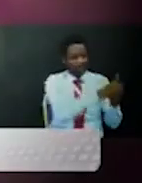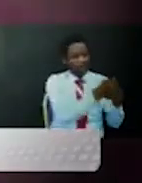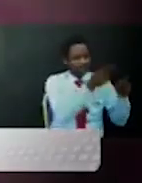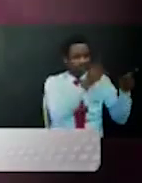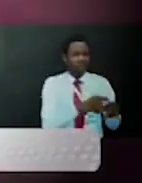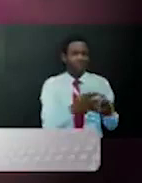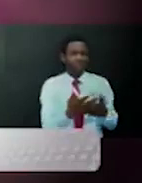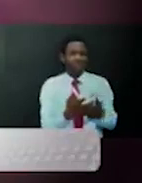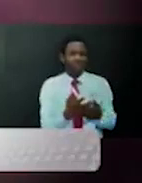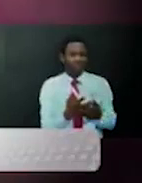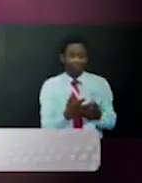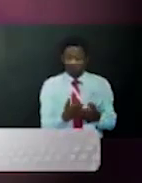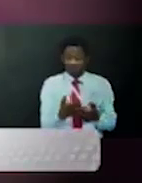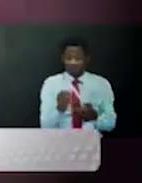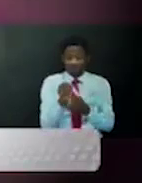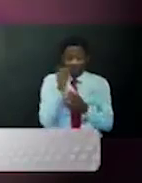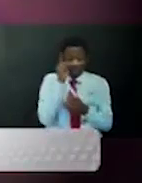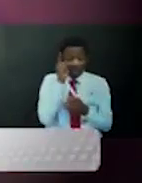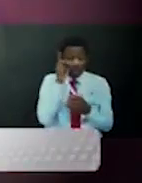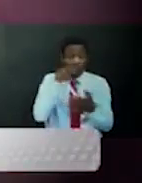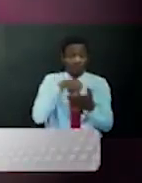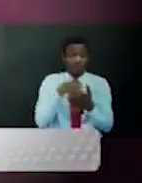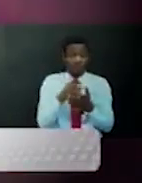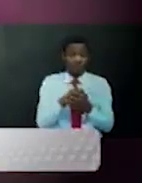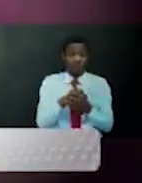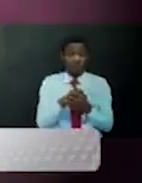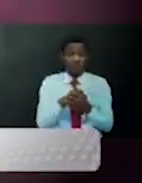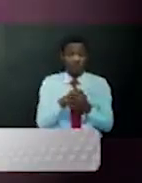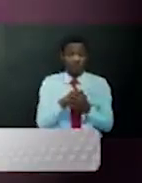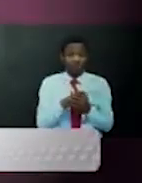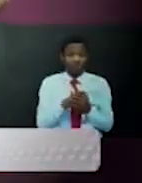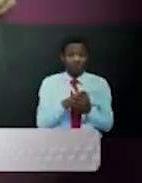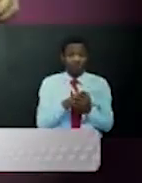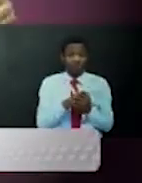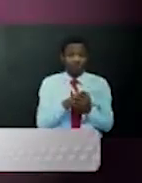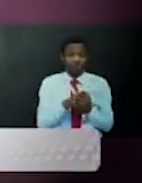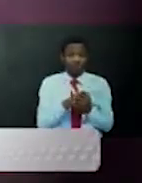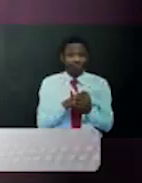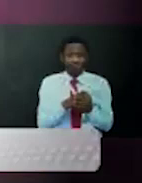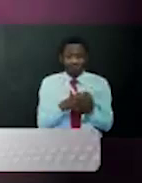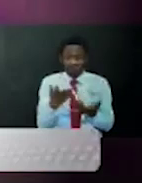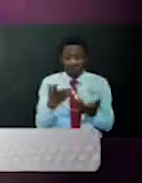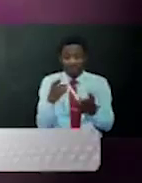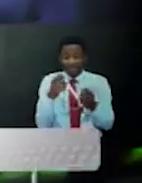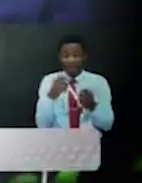in the morning, you are not aware, you'll be calling the pickup driver. Meanwhile, we took it from you yesterday.